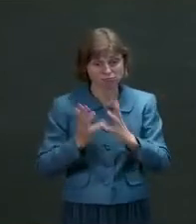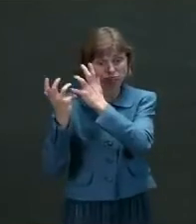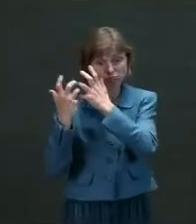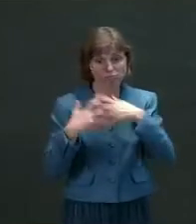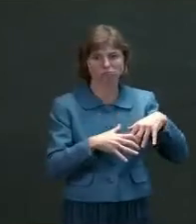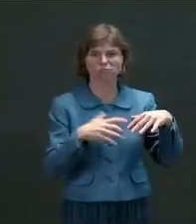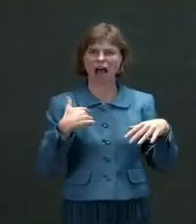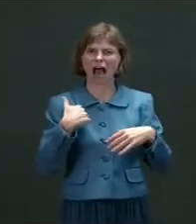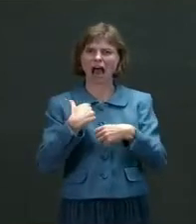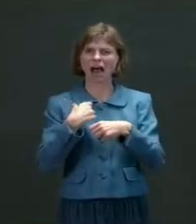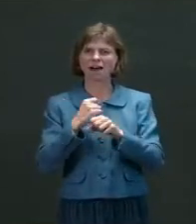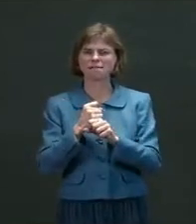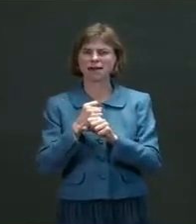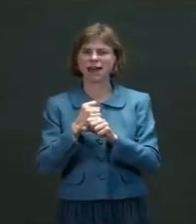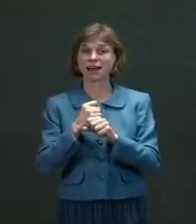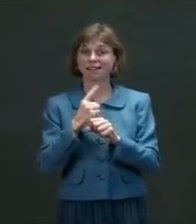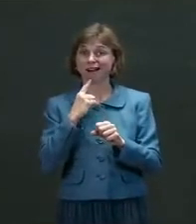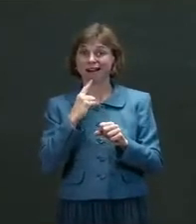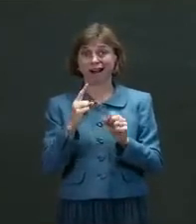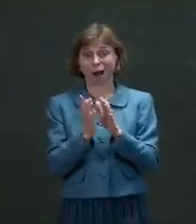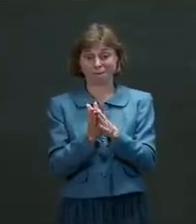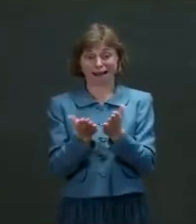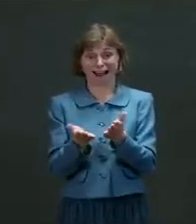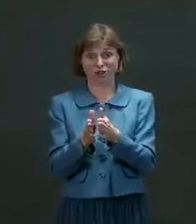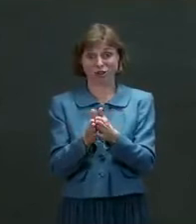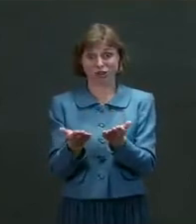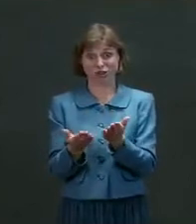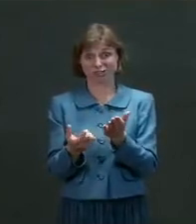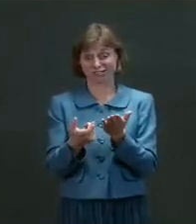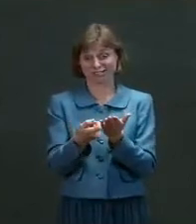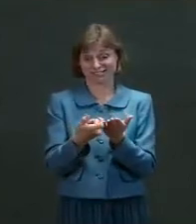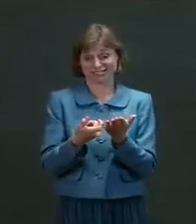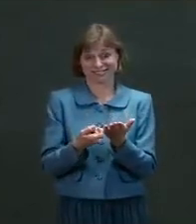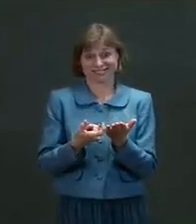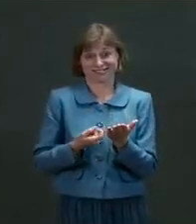actual charge binder, is what I've been calling it, that has everything